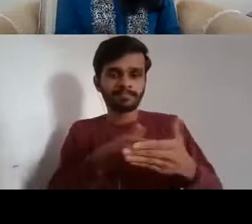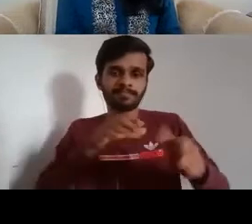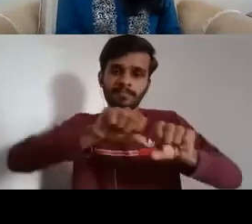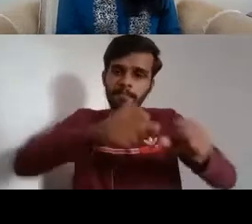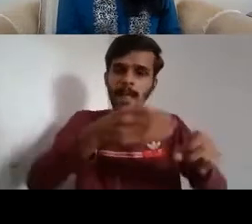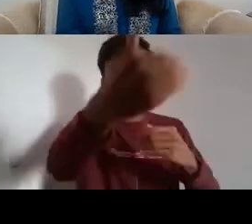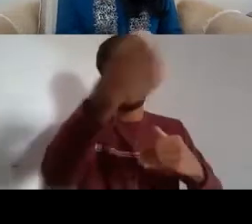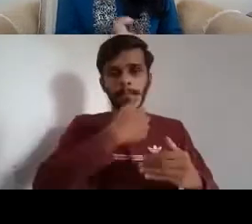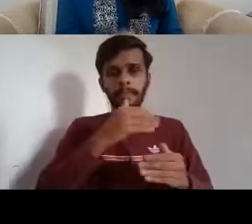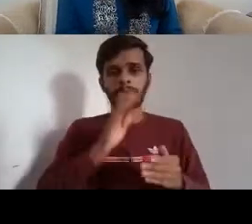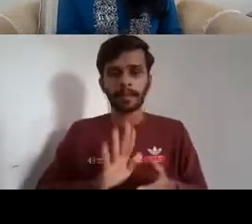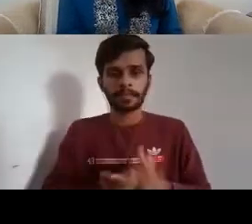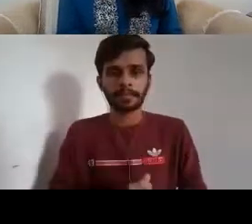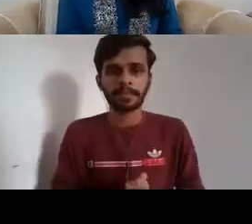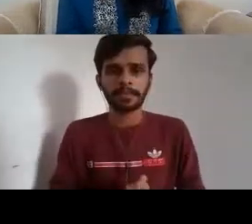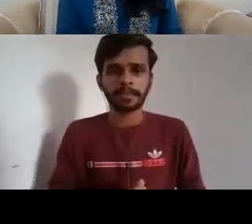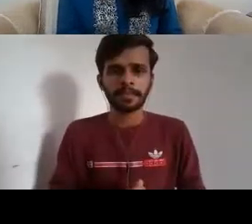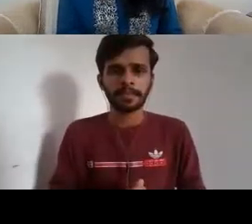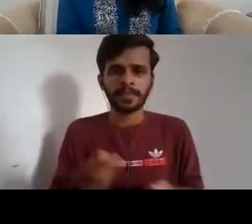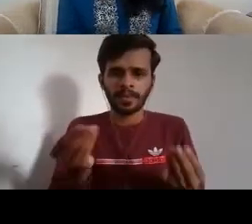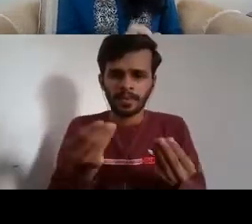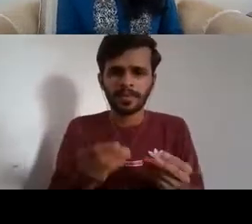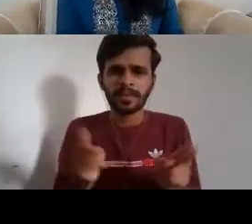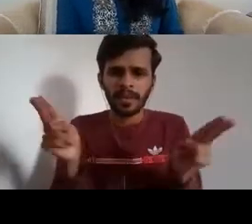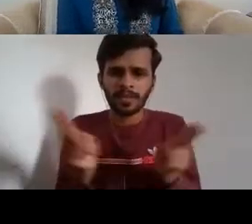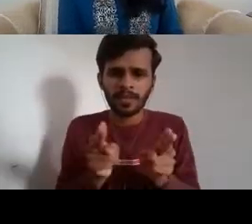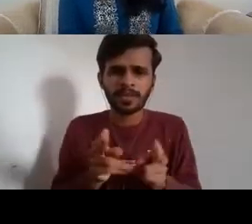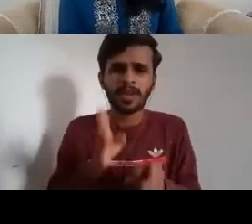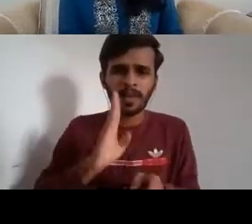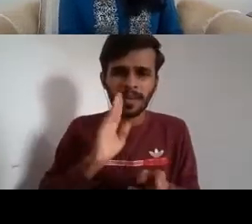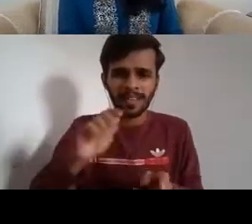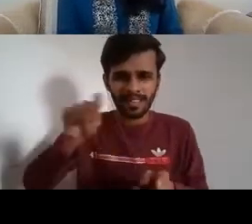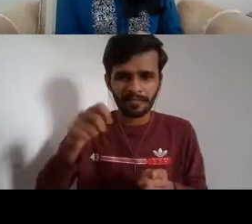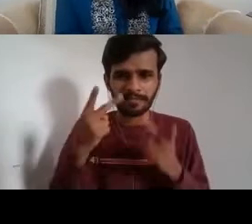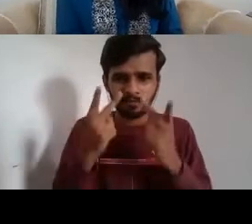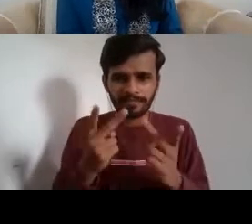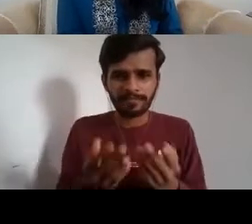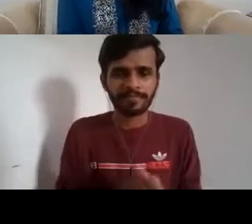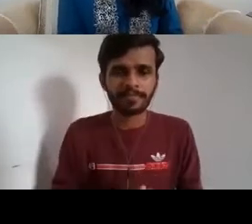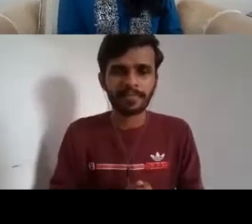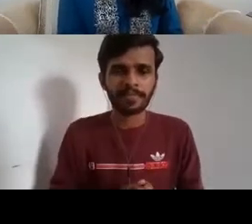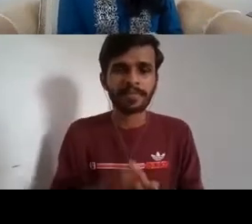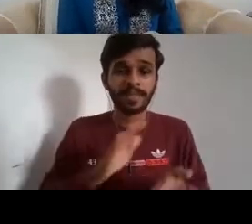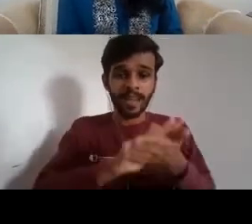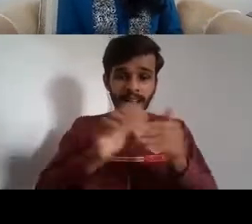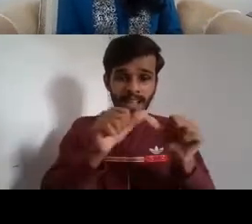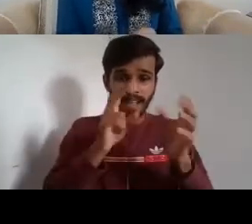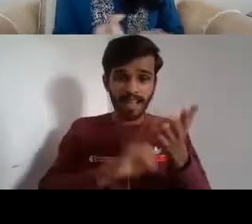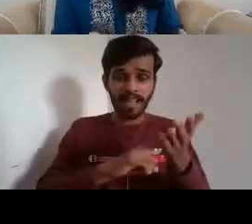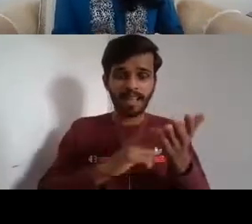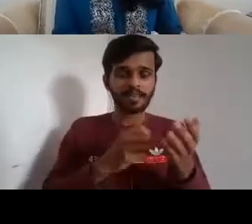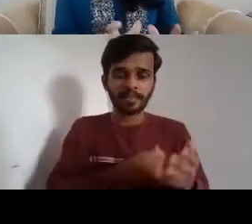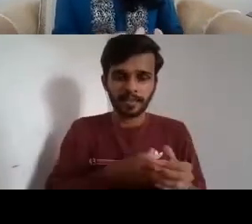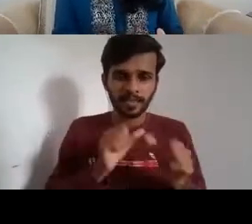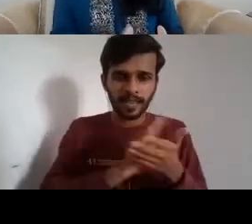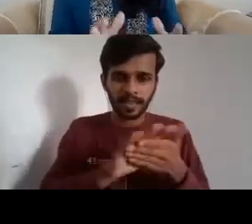Now, let's look at a short clip of a pedal harmonium. Notice that the harmonium was originally